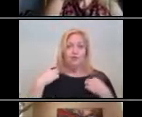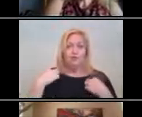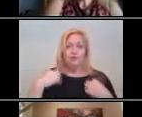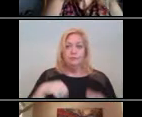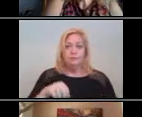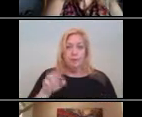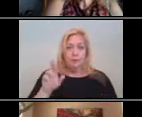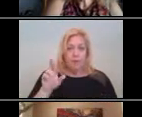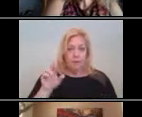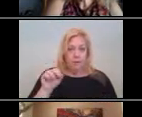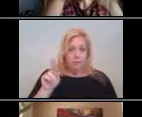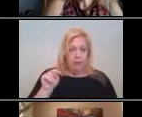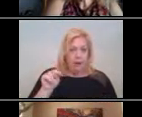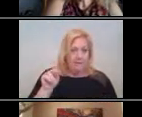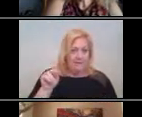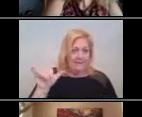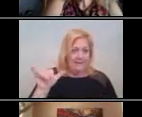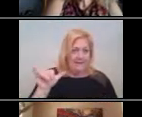Fong,